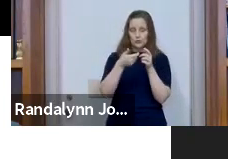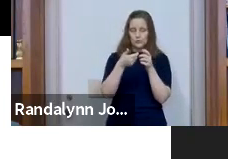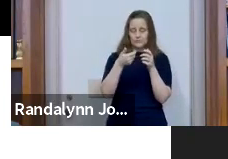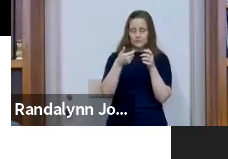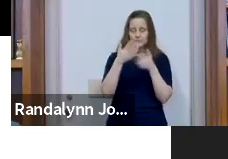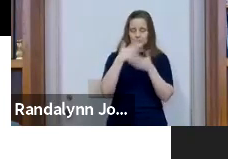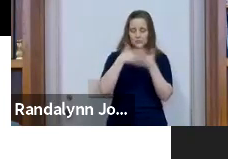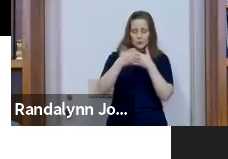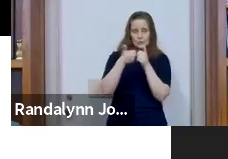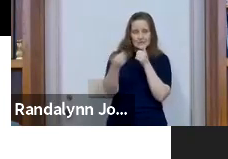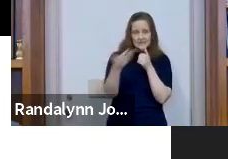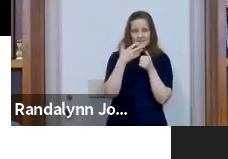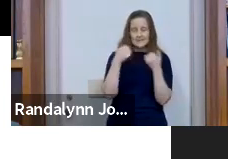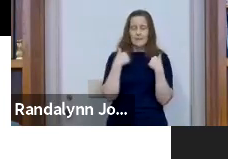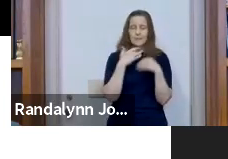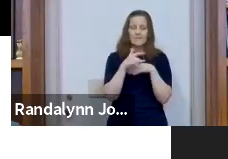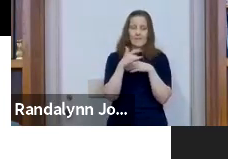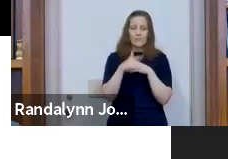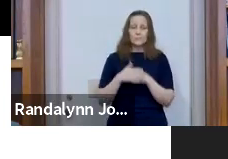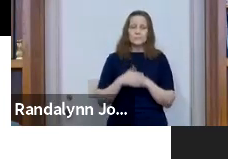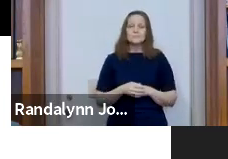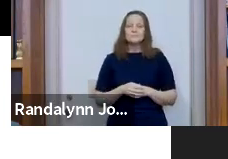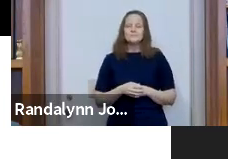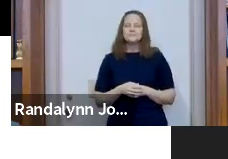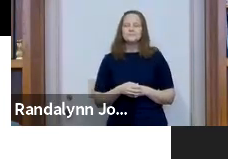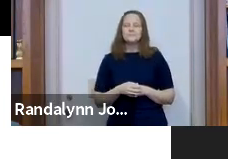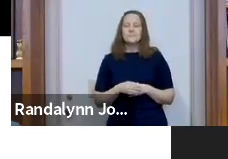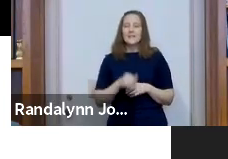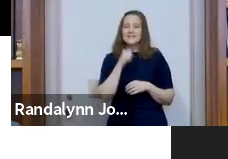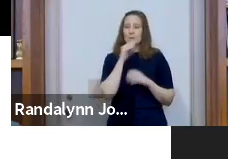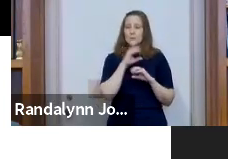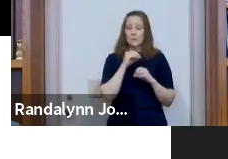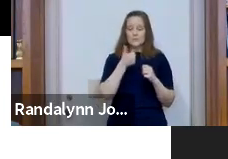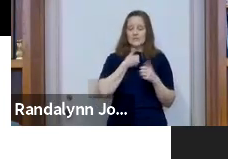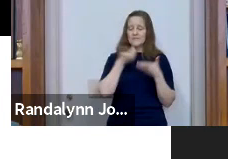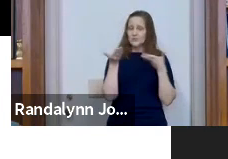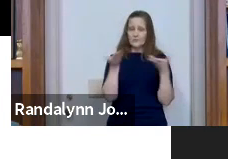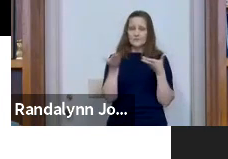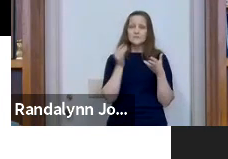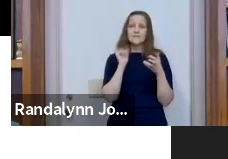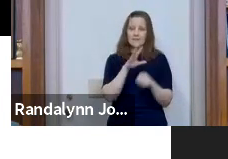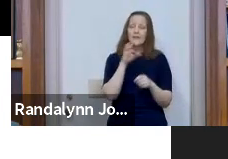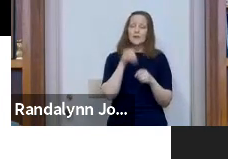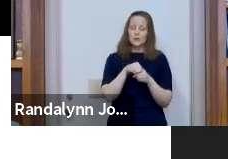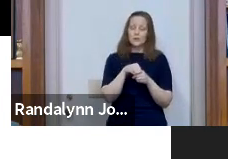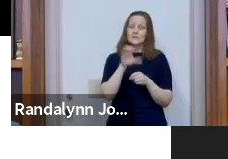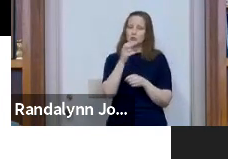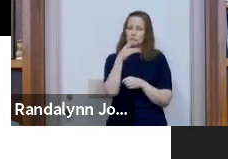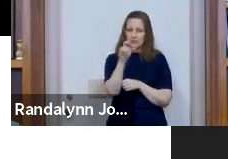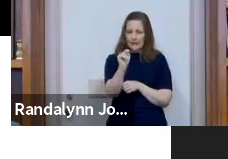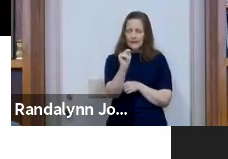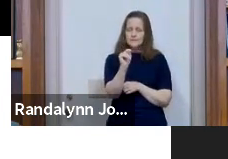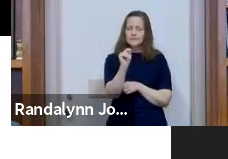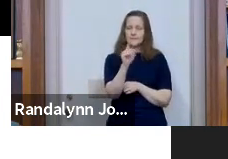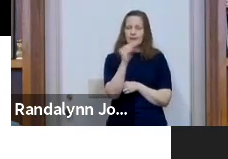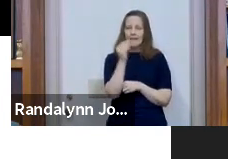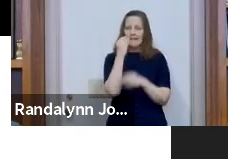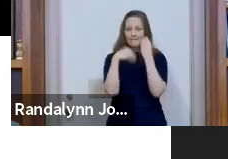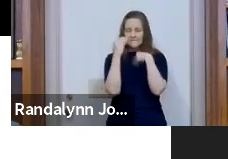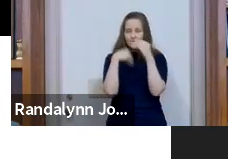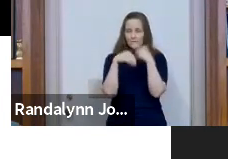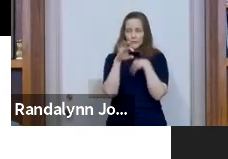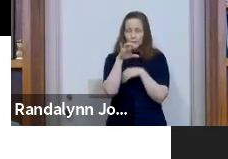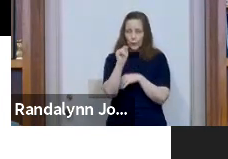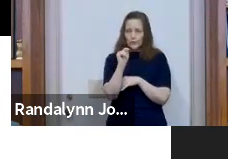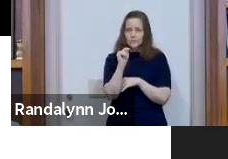many available as possible. When I said no self-service, that would include the chat in the food court.